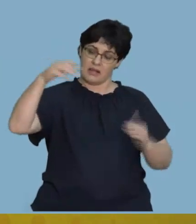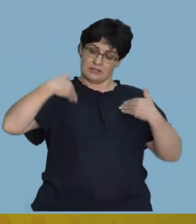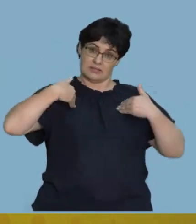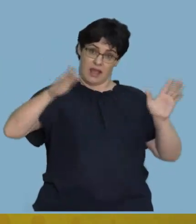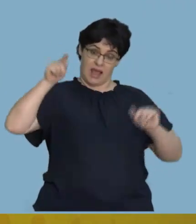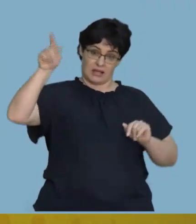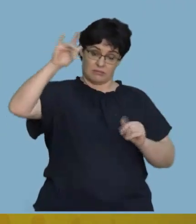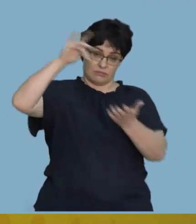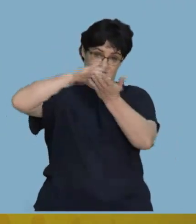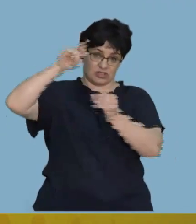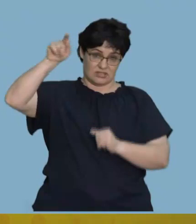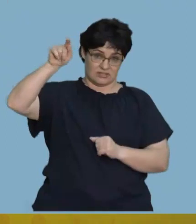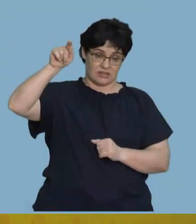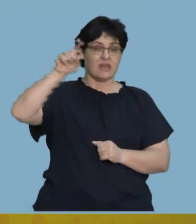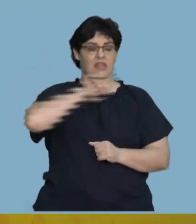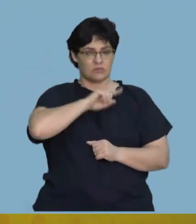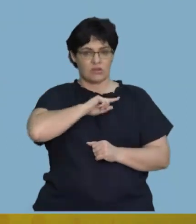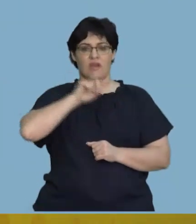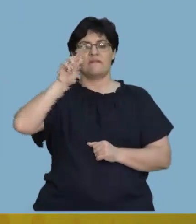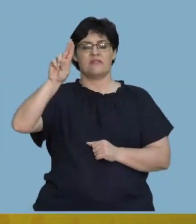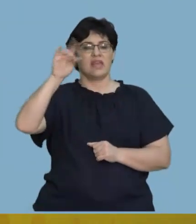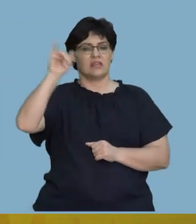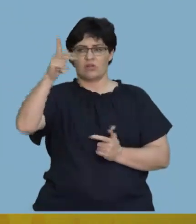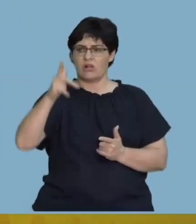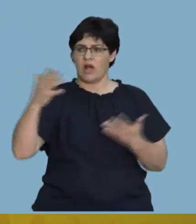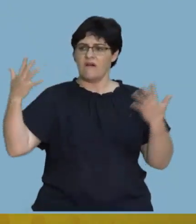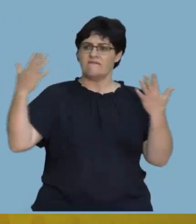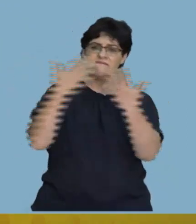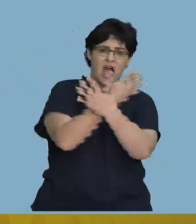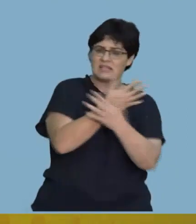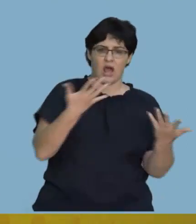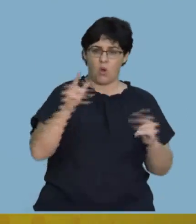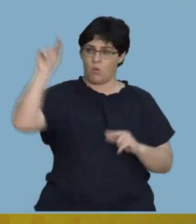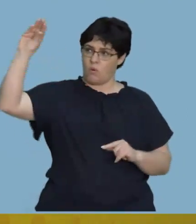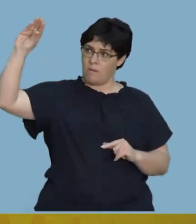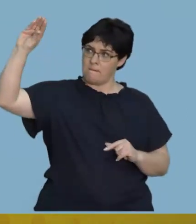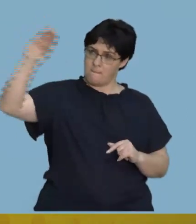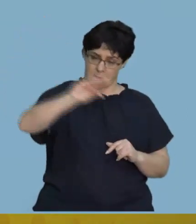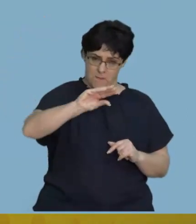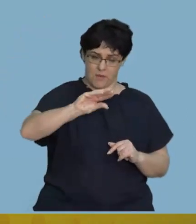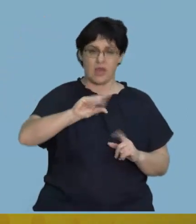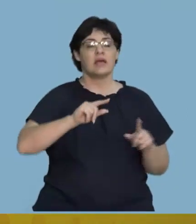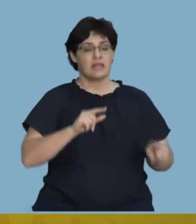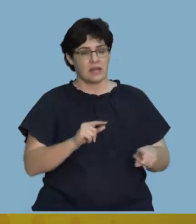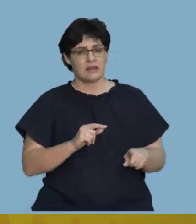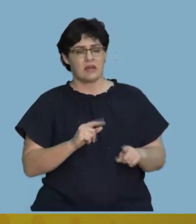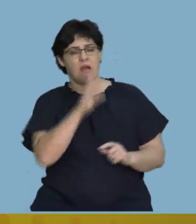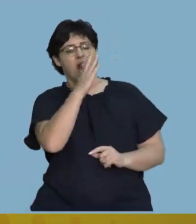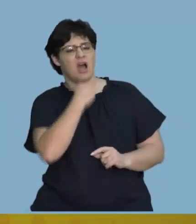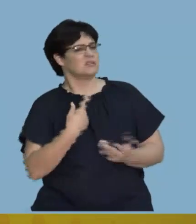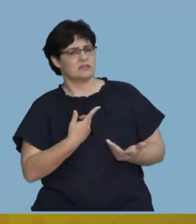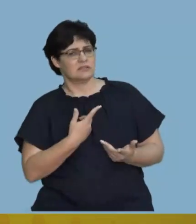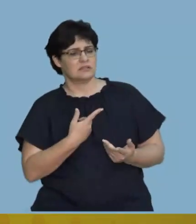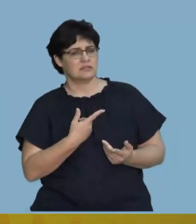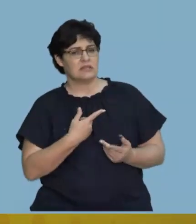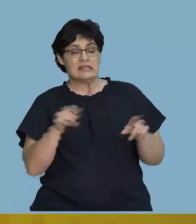position, which is why we're saying it's V initial, how fast it moves as it passes point A. And then we also ask ourselves, how fast is